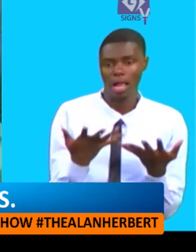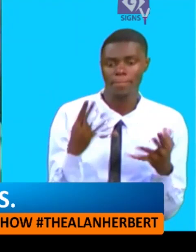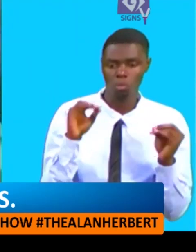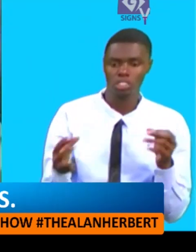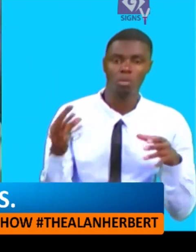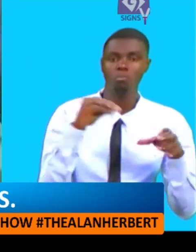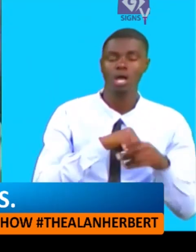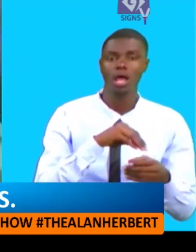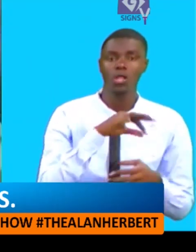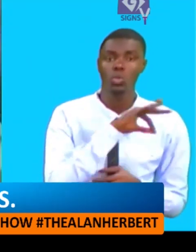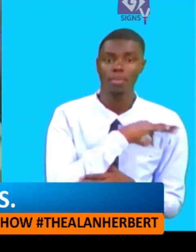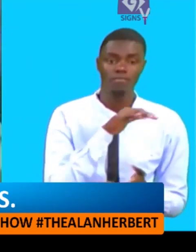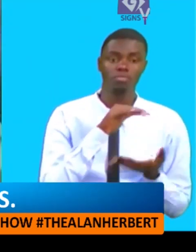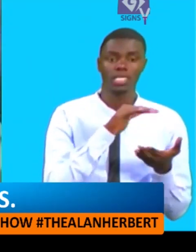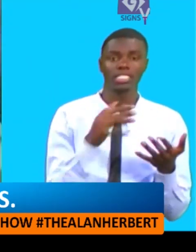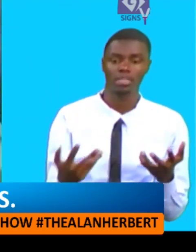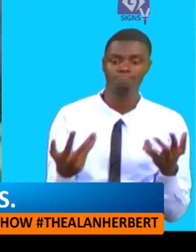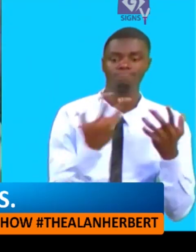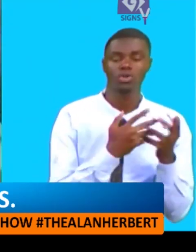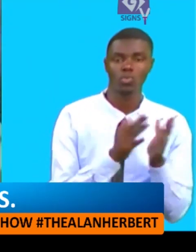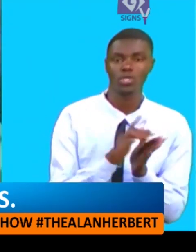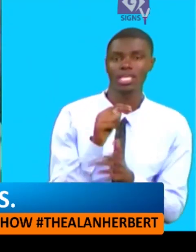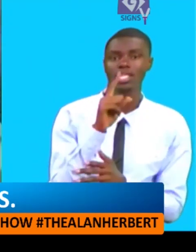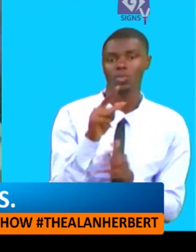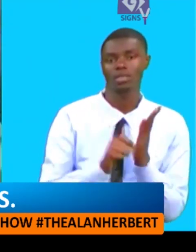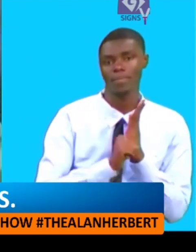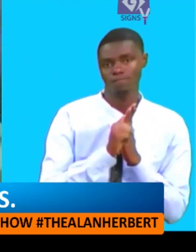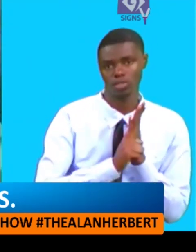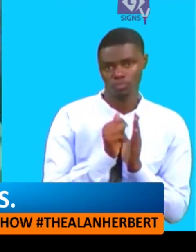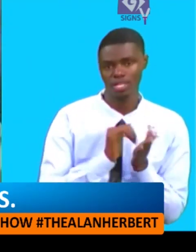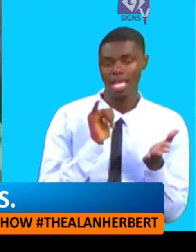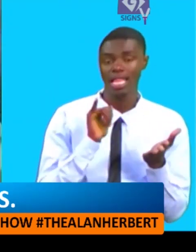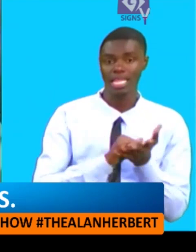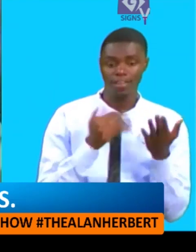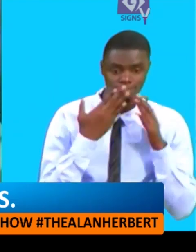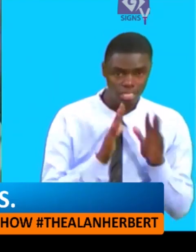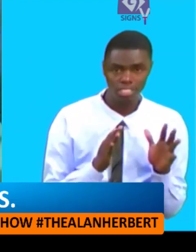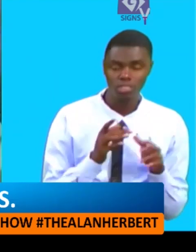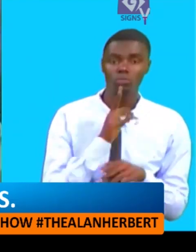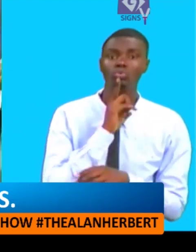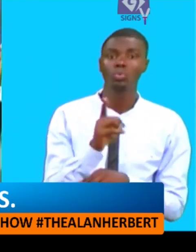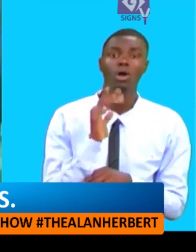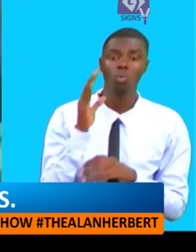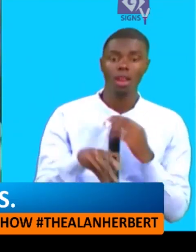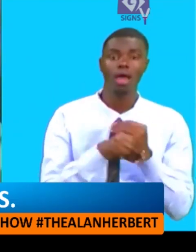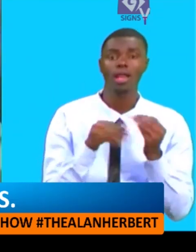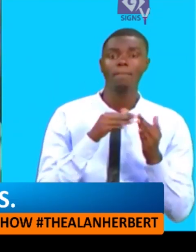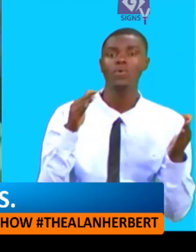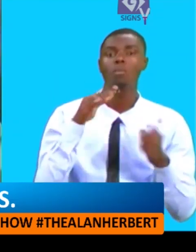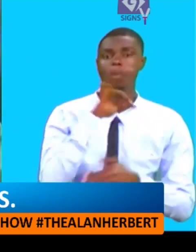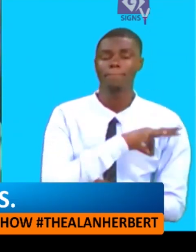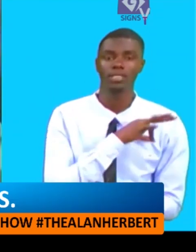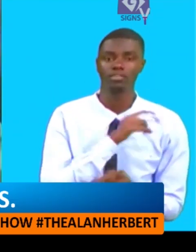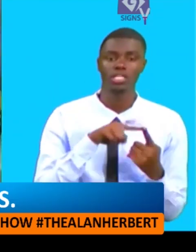put in our benefit package in line with the new Kenya Kwanza manifesto. So once that is done, I'm sure we will be able to add more